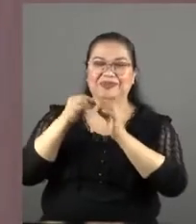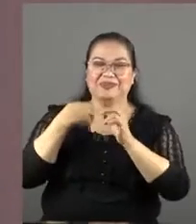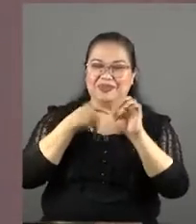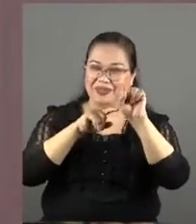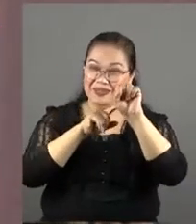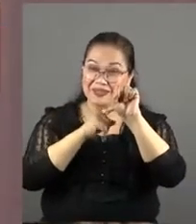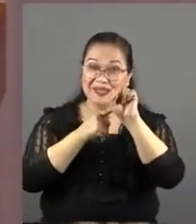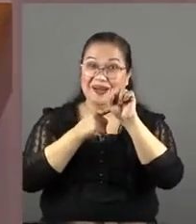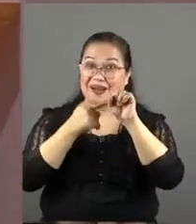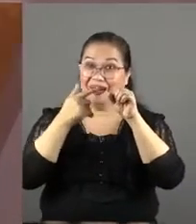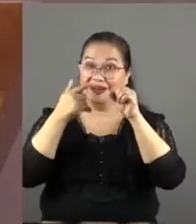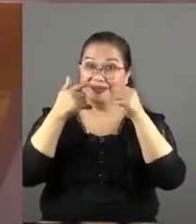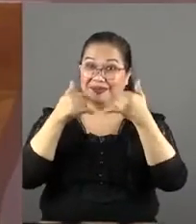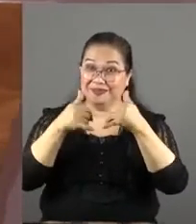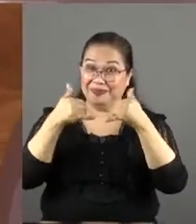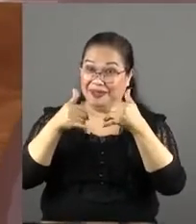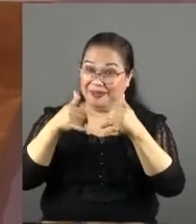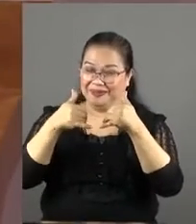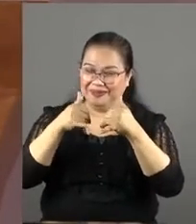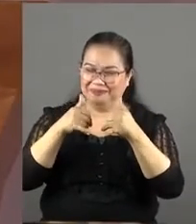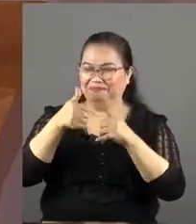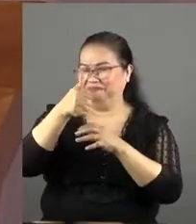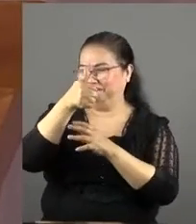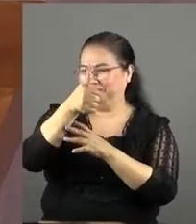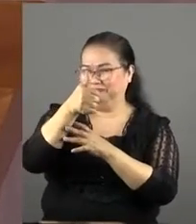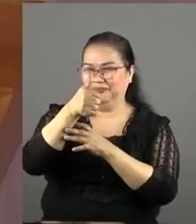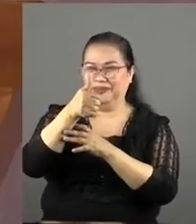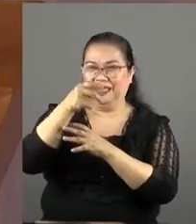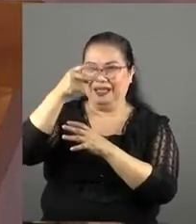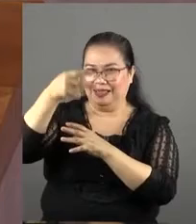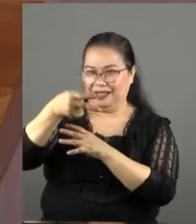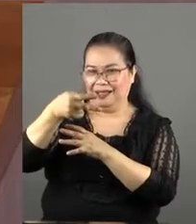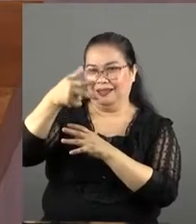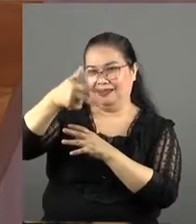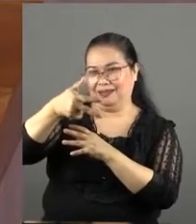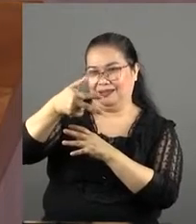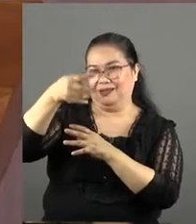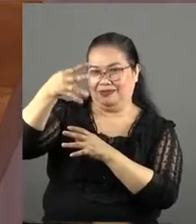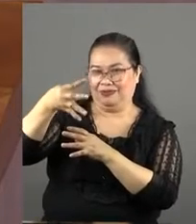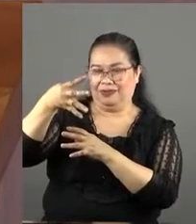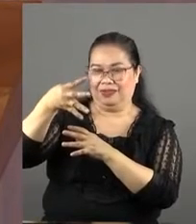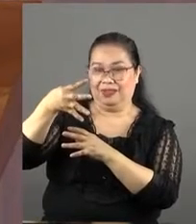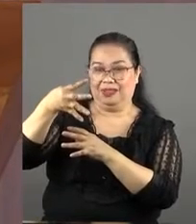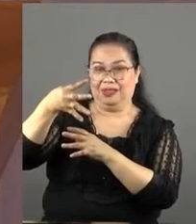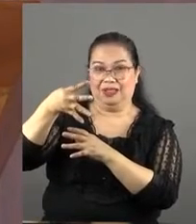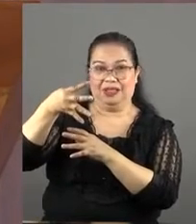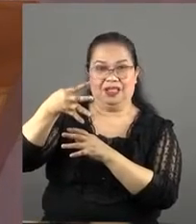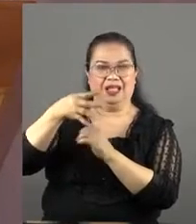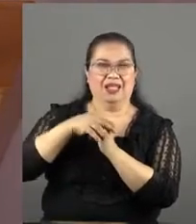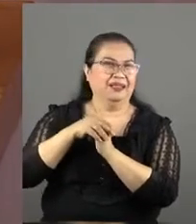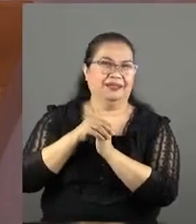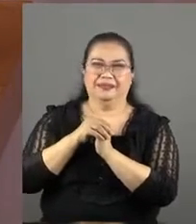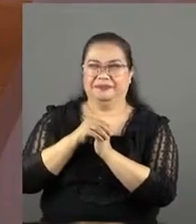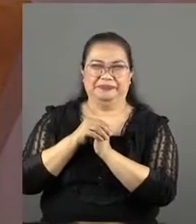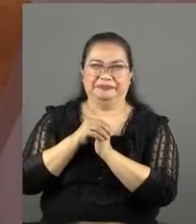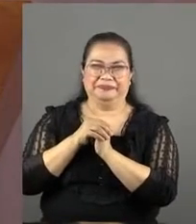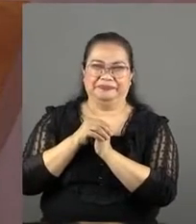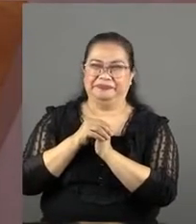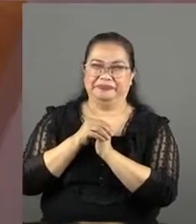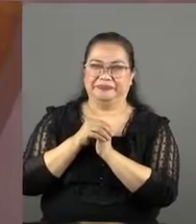When the second, third, fourth quarter came, the officiating just really went very